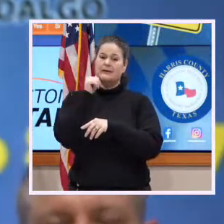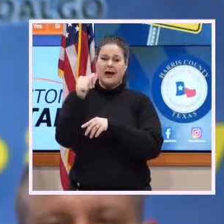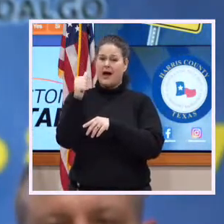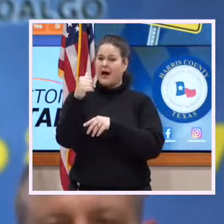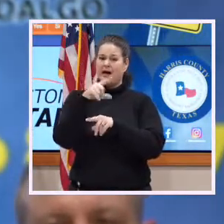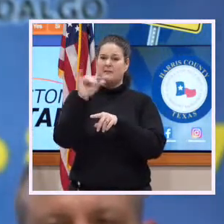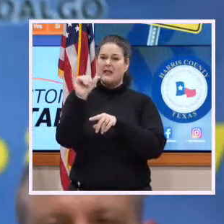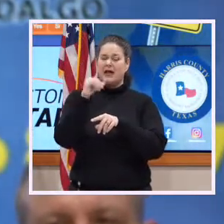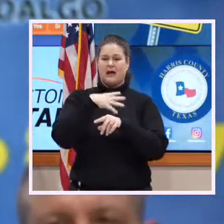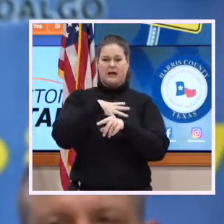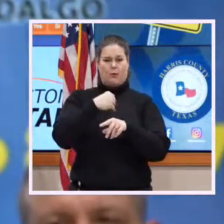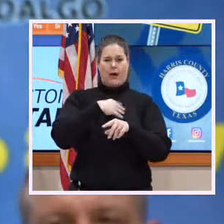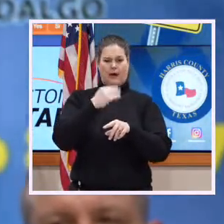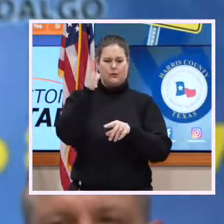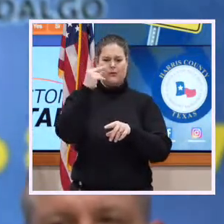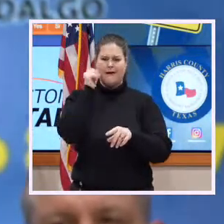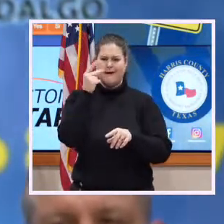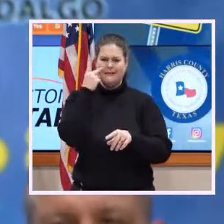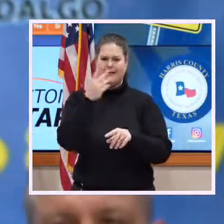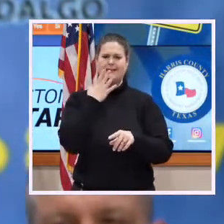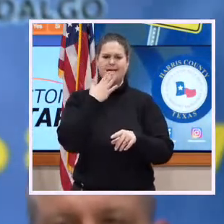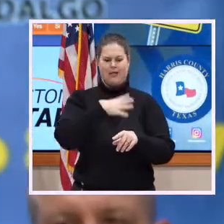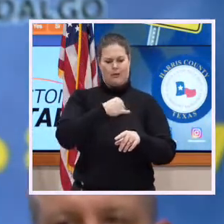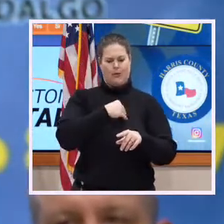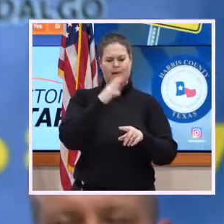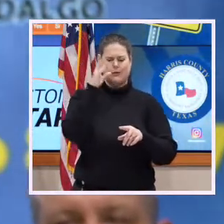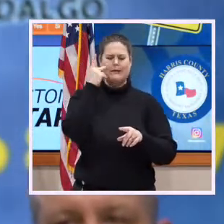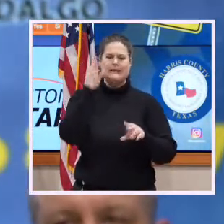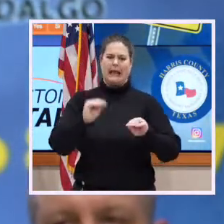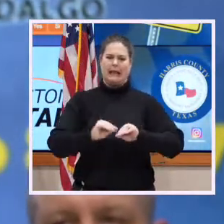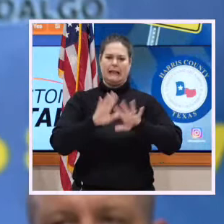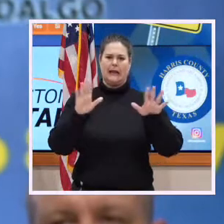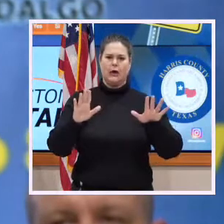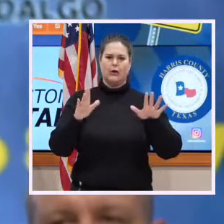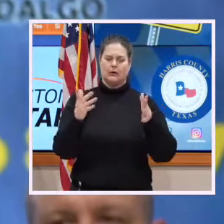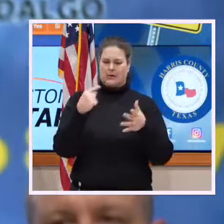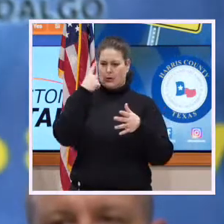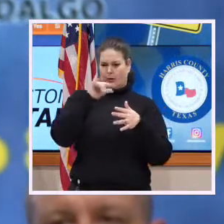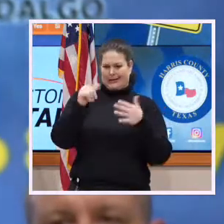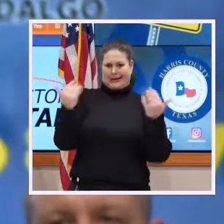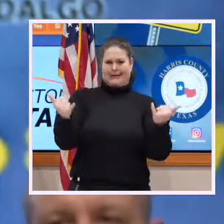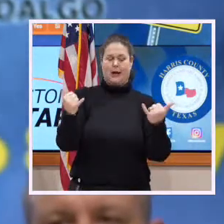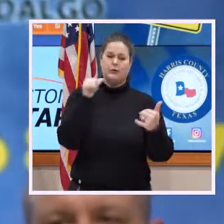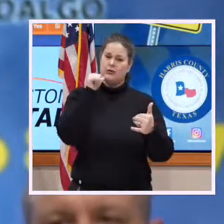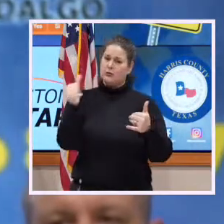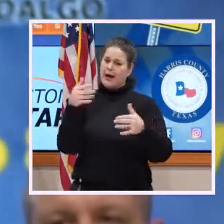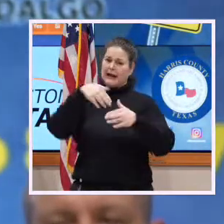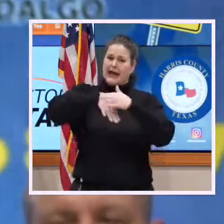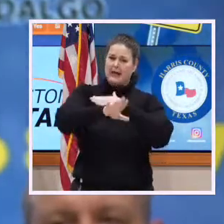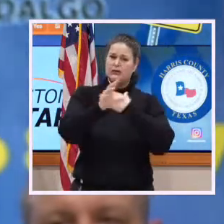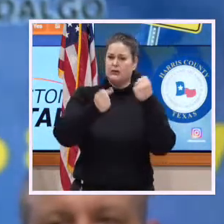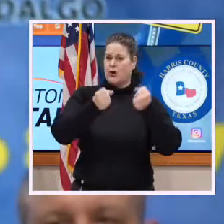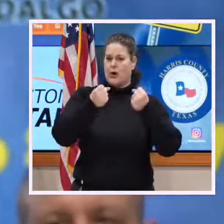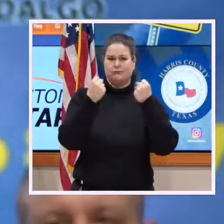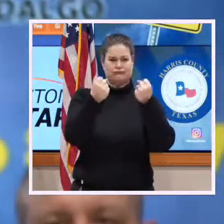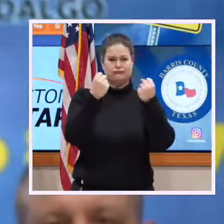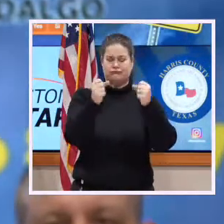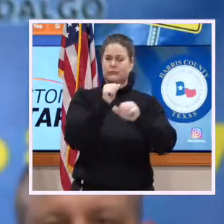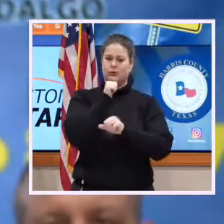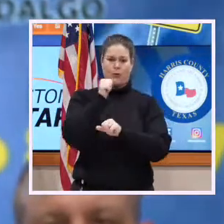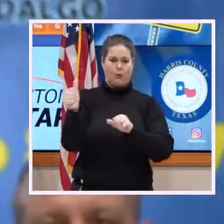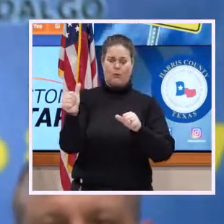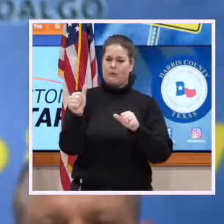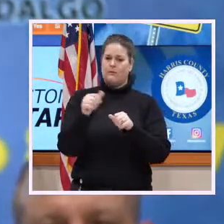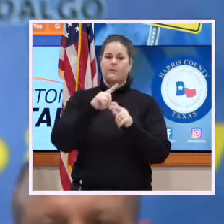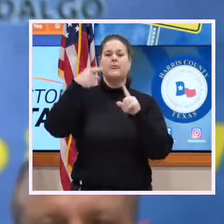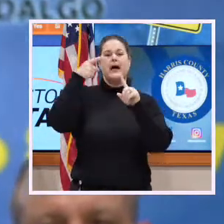pretty much like it looks now. Do not get in your car and travel. Stay where you're at until about mid to late morning, when the freezing